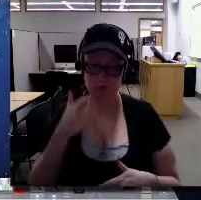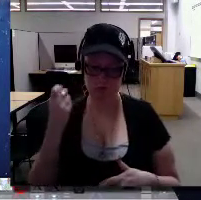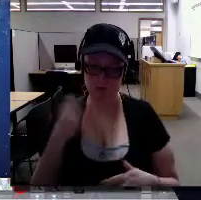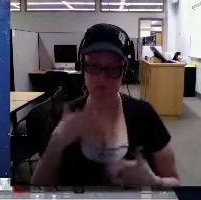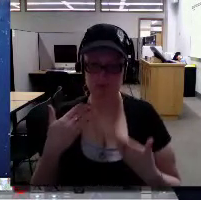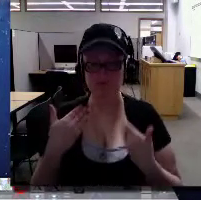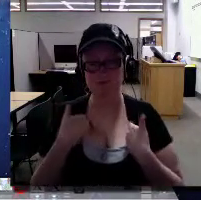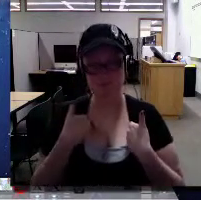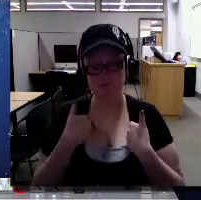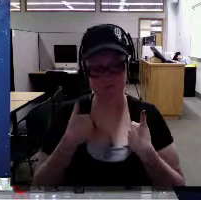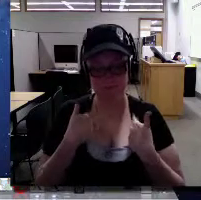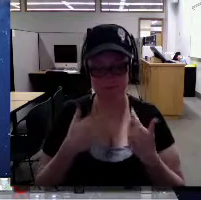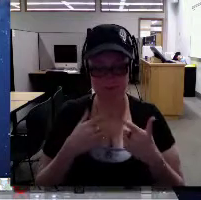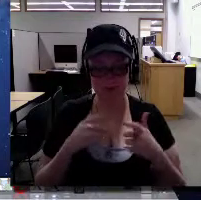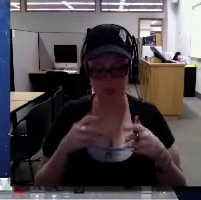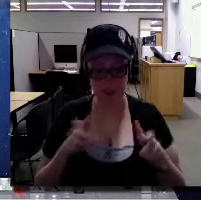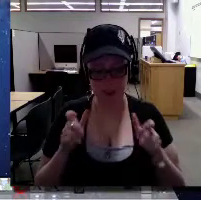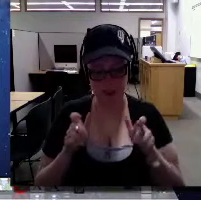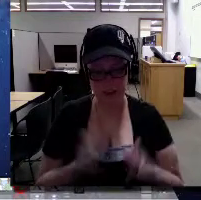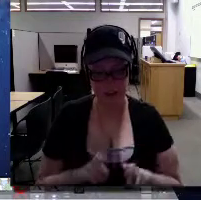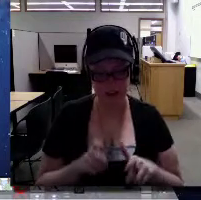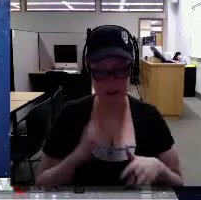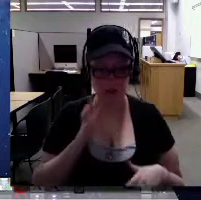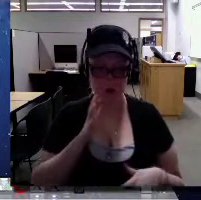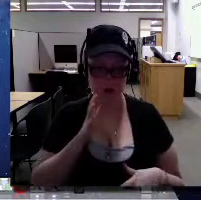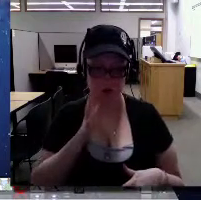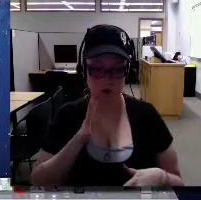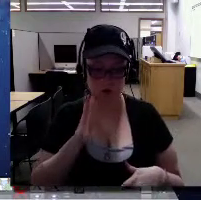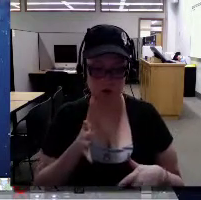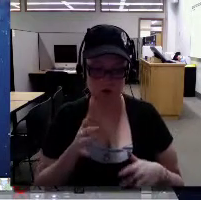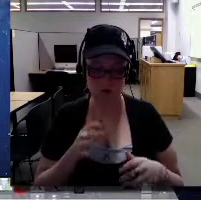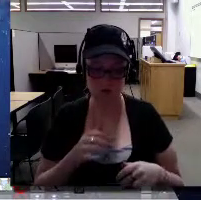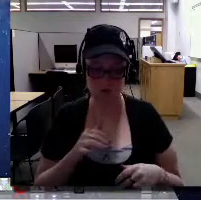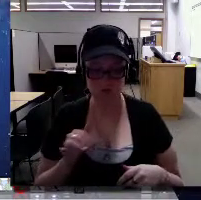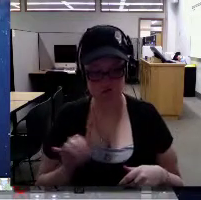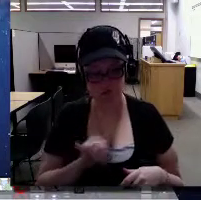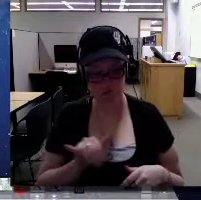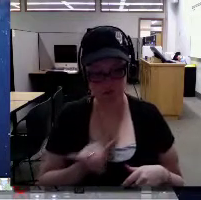Big grandma wasn't fat, she was just big.